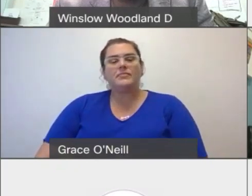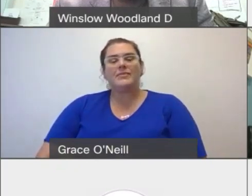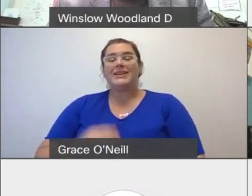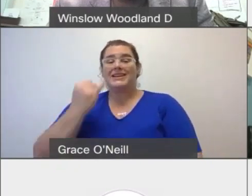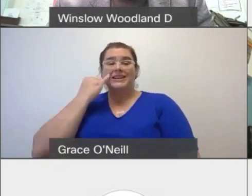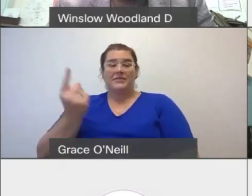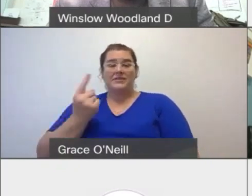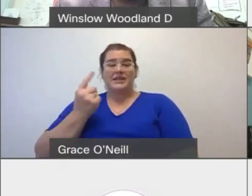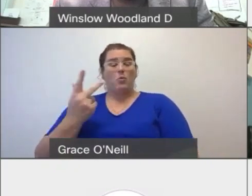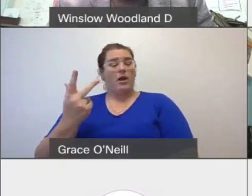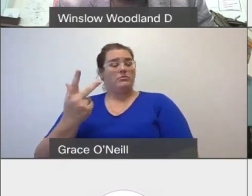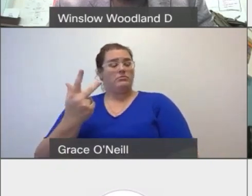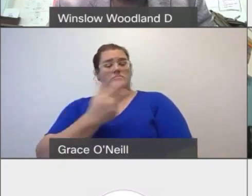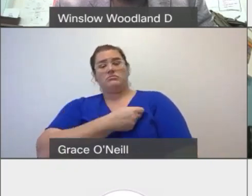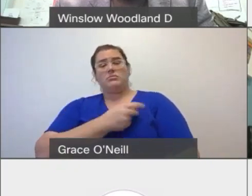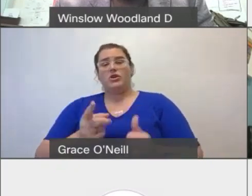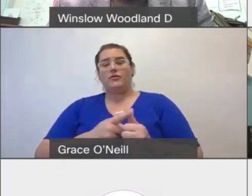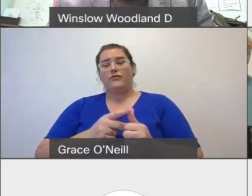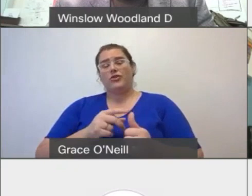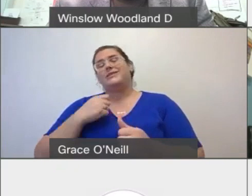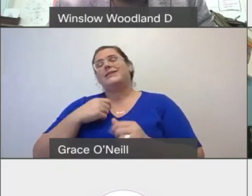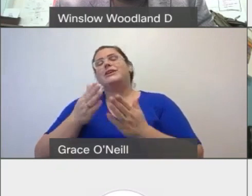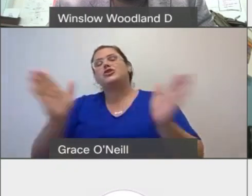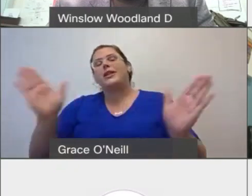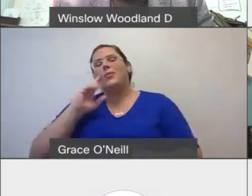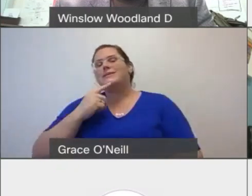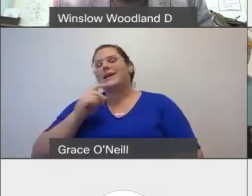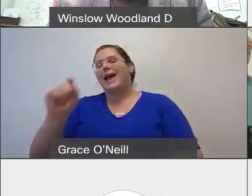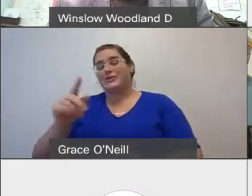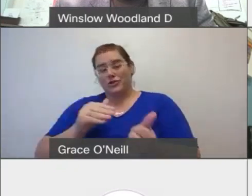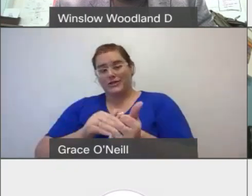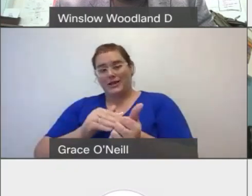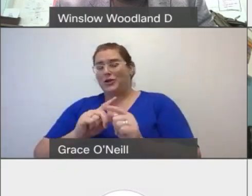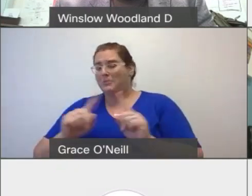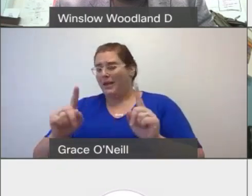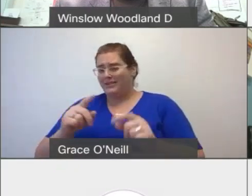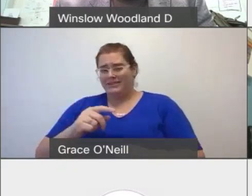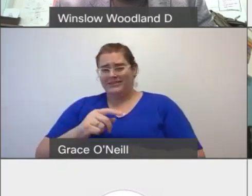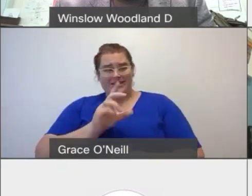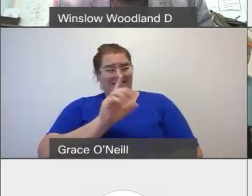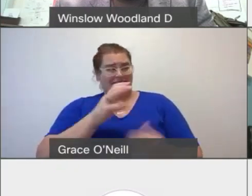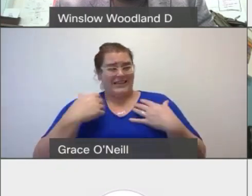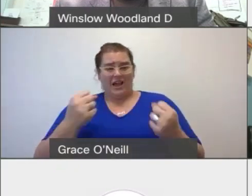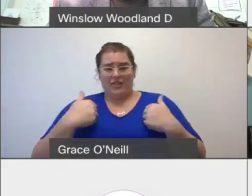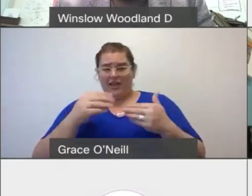although generally I'd say ask your doctor, but is there guidance on that from our folks at DC